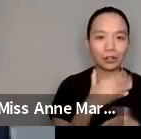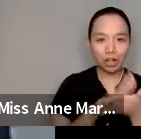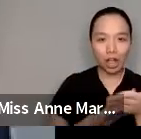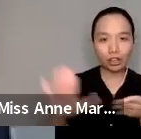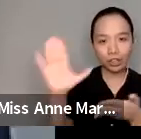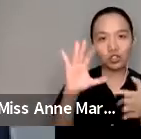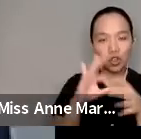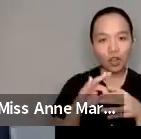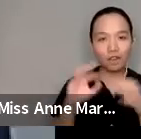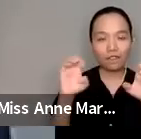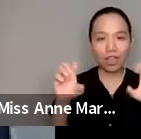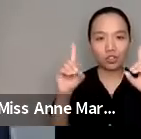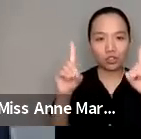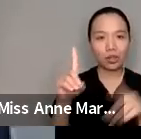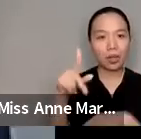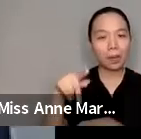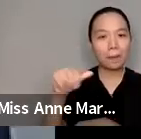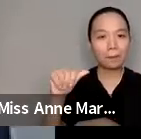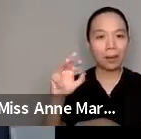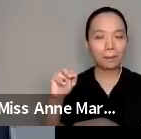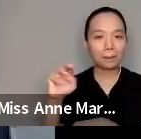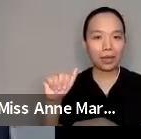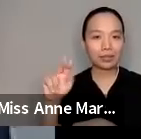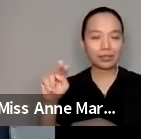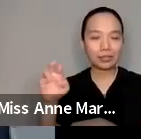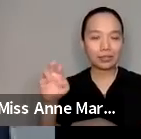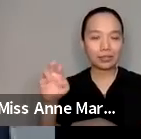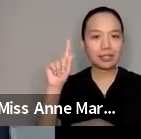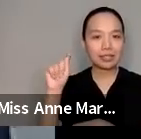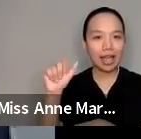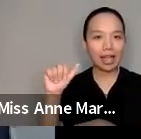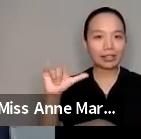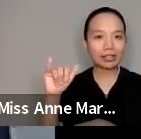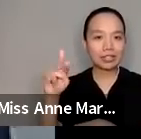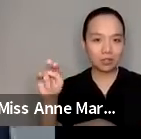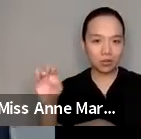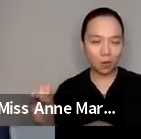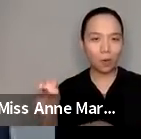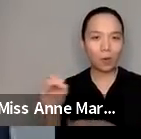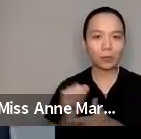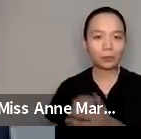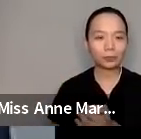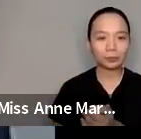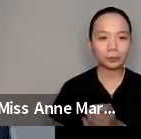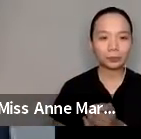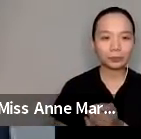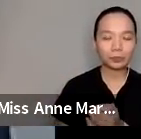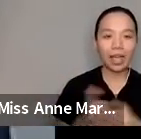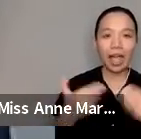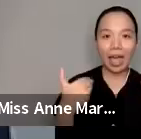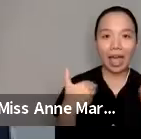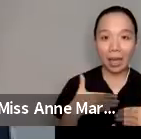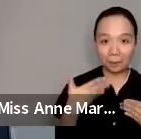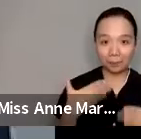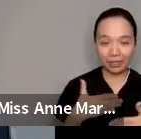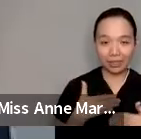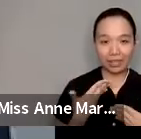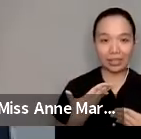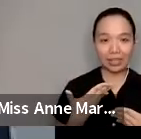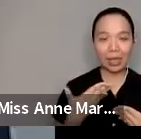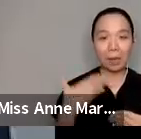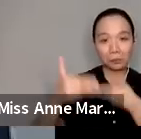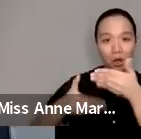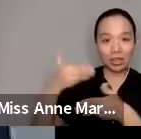Education Pamanithalino. Owing to some problems of facilities, happily,